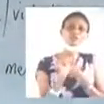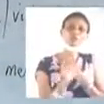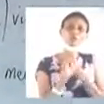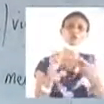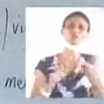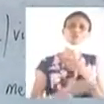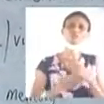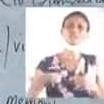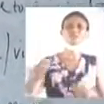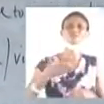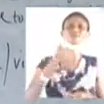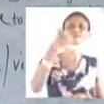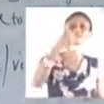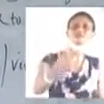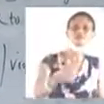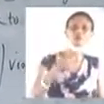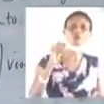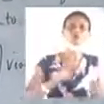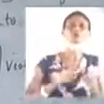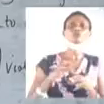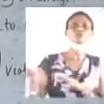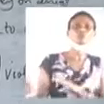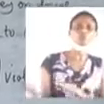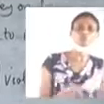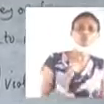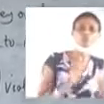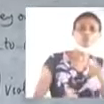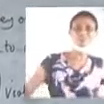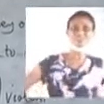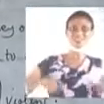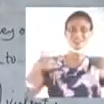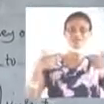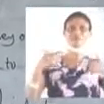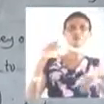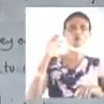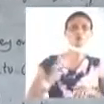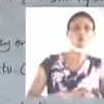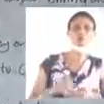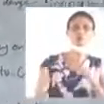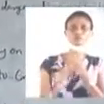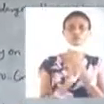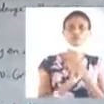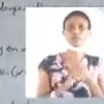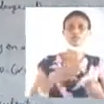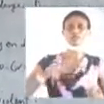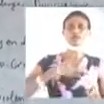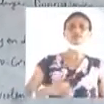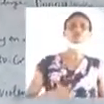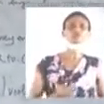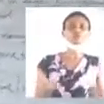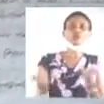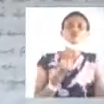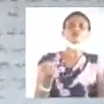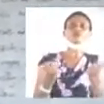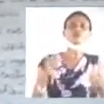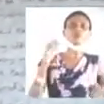one, they put the lives of others in danger. In addendum, we say driving under the